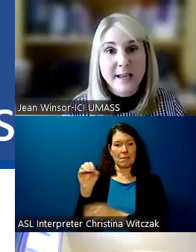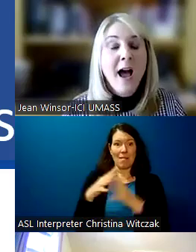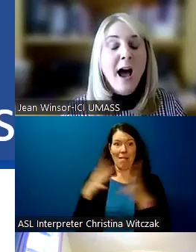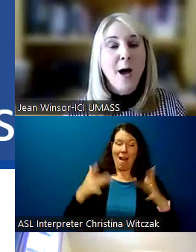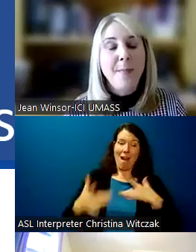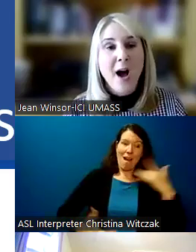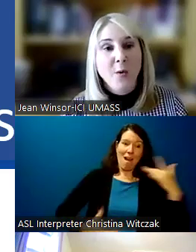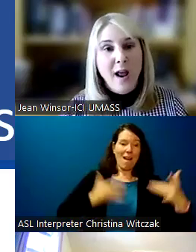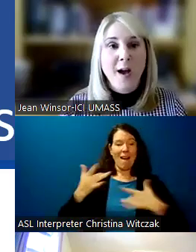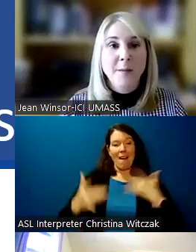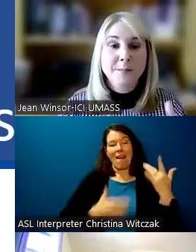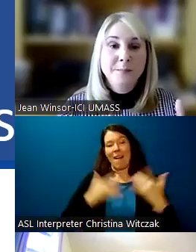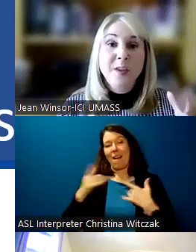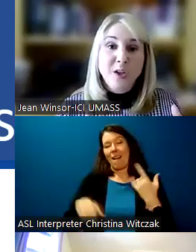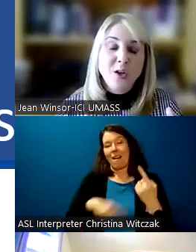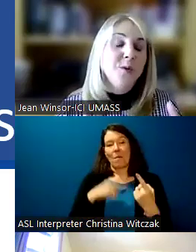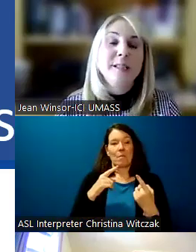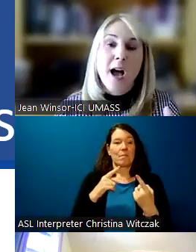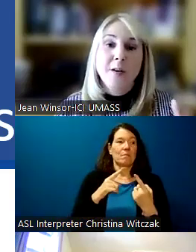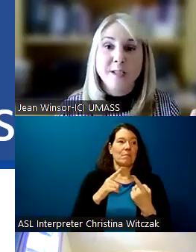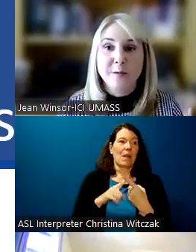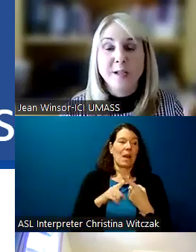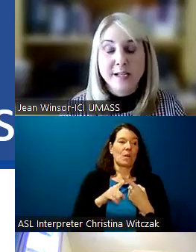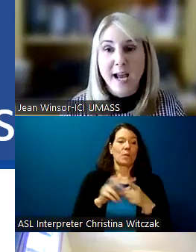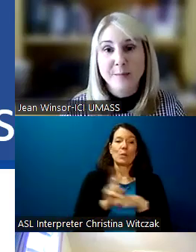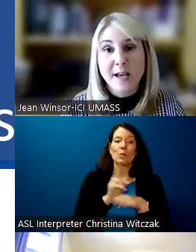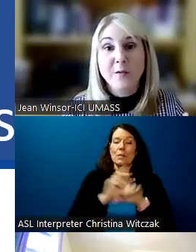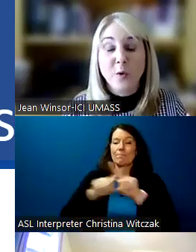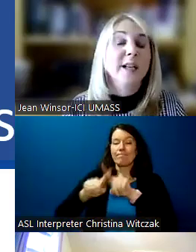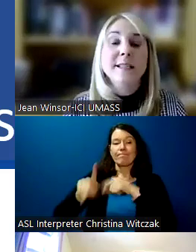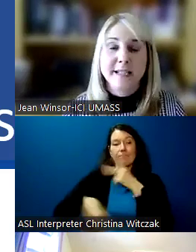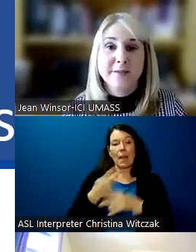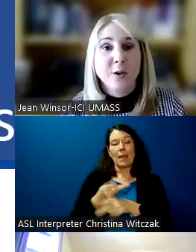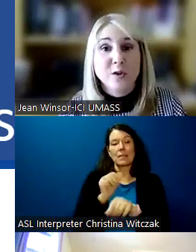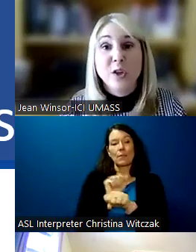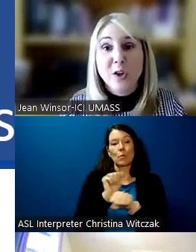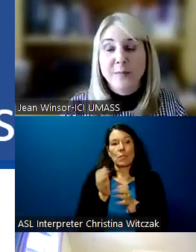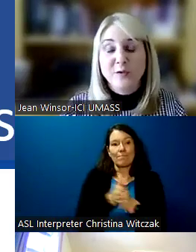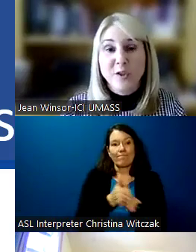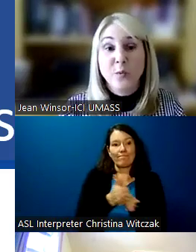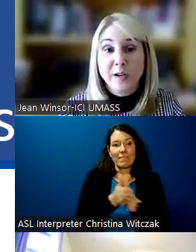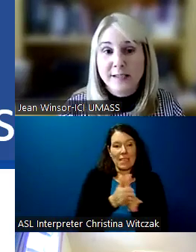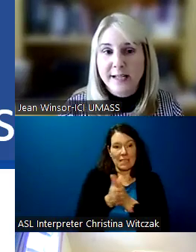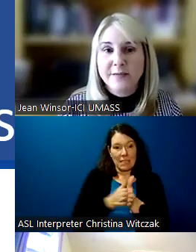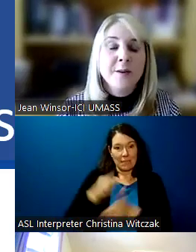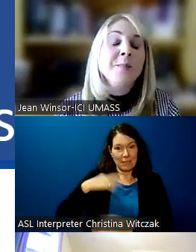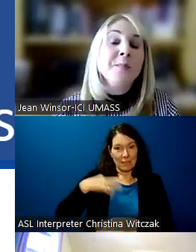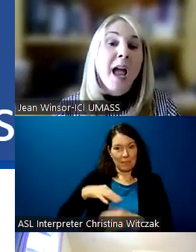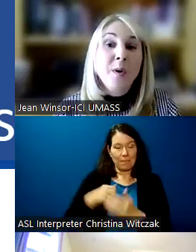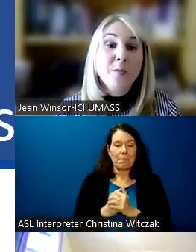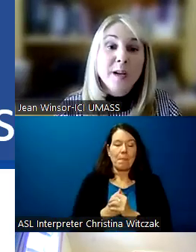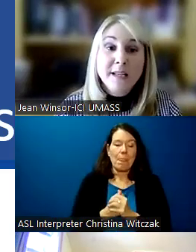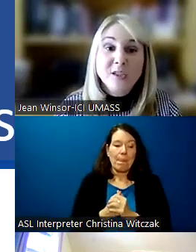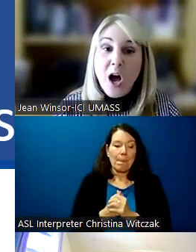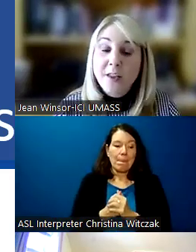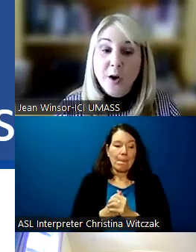excitement about the use of different types of work incentives, Social Security Administration work incentives. And